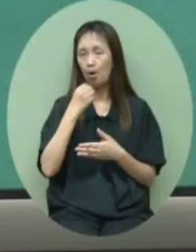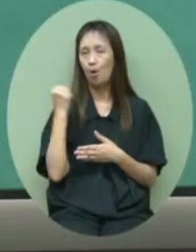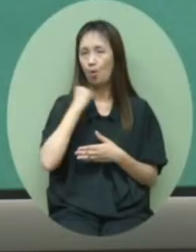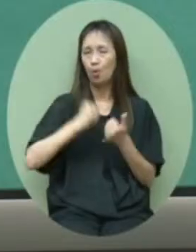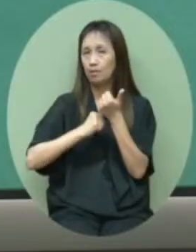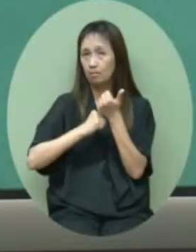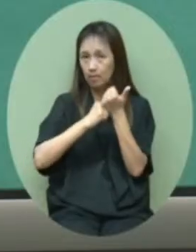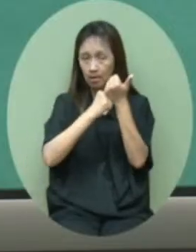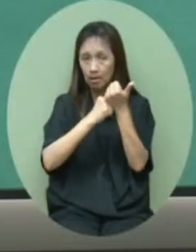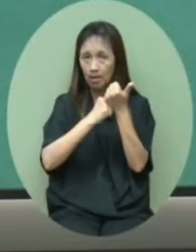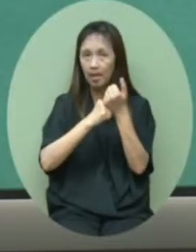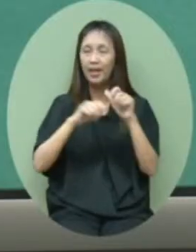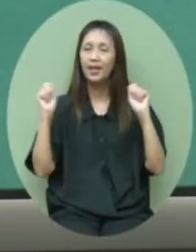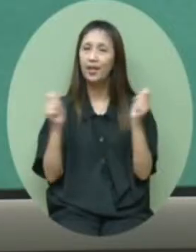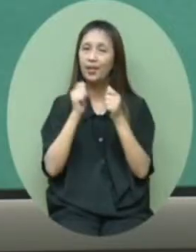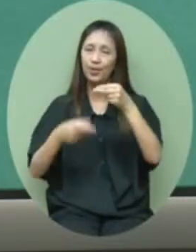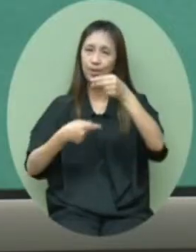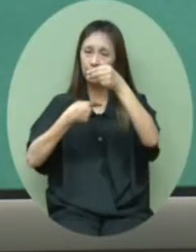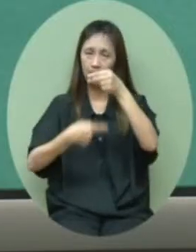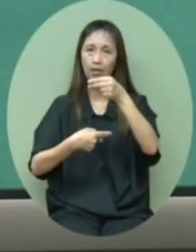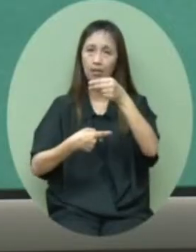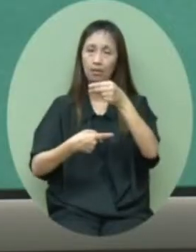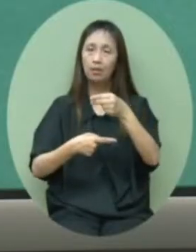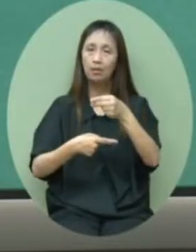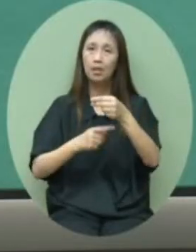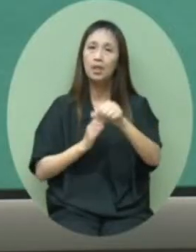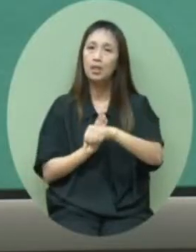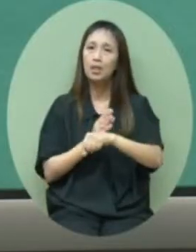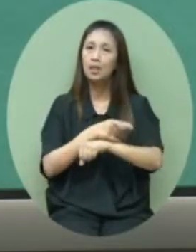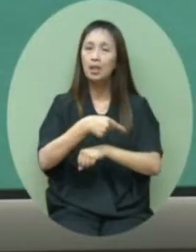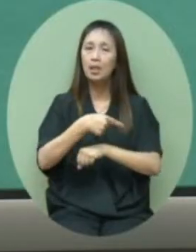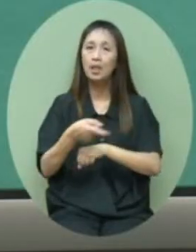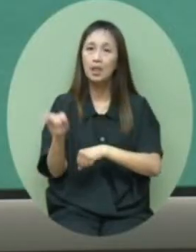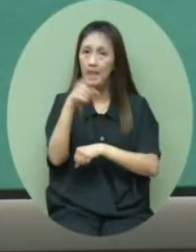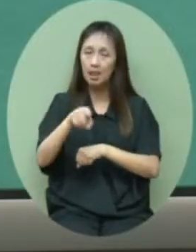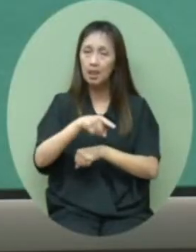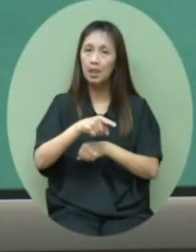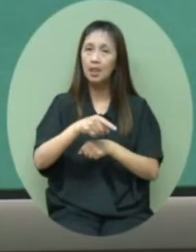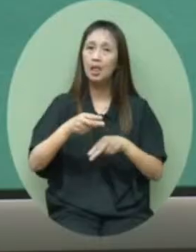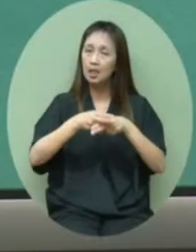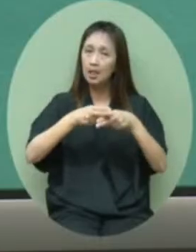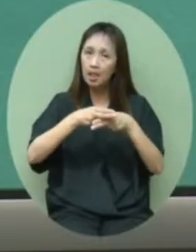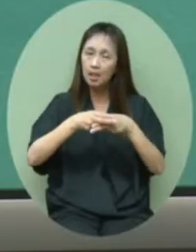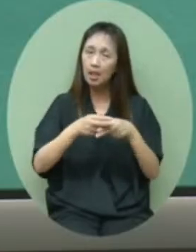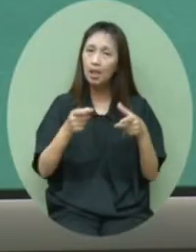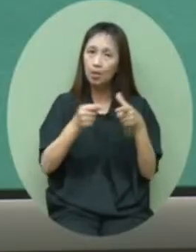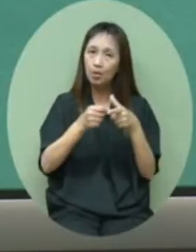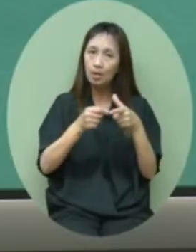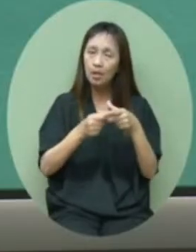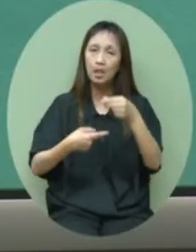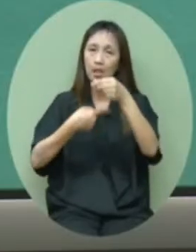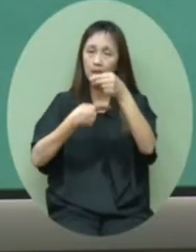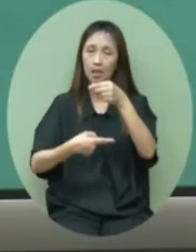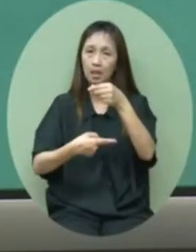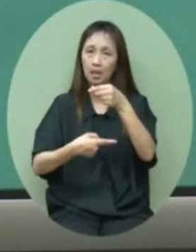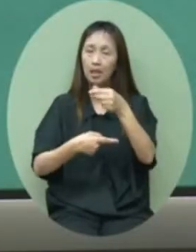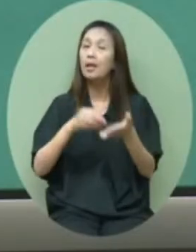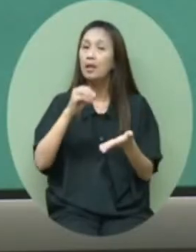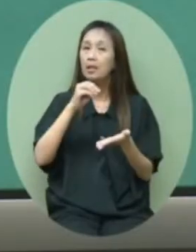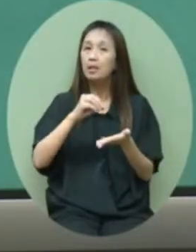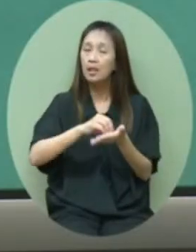in the retail and catering sector. The catering sector, there are over 1,000 restaurants